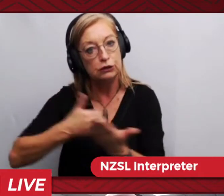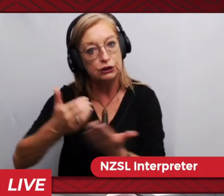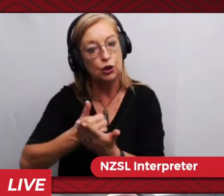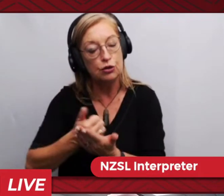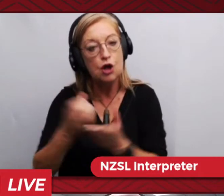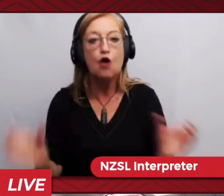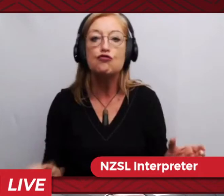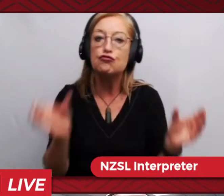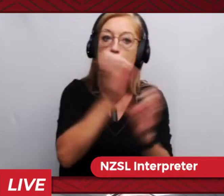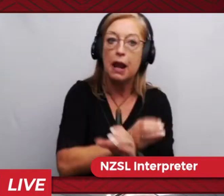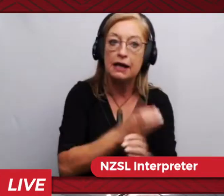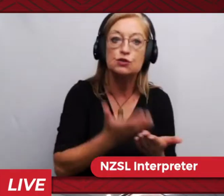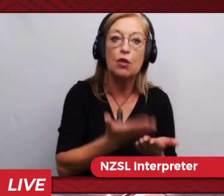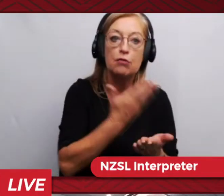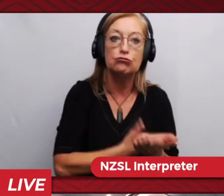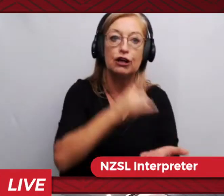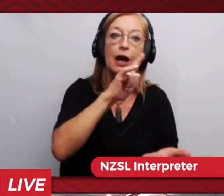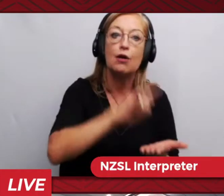form.